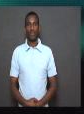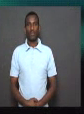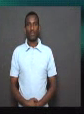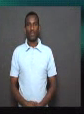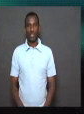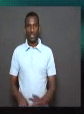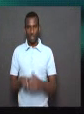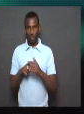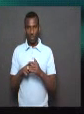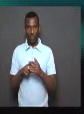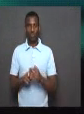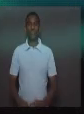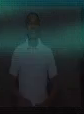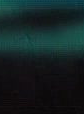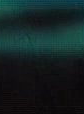Begin.